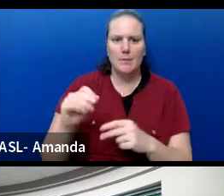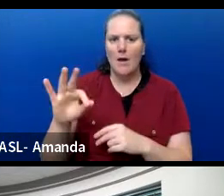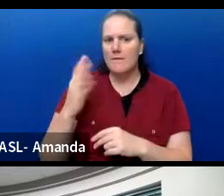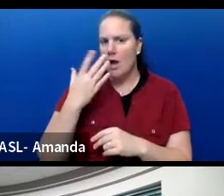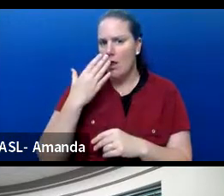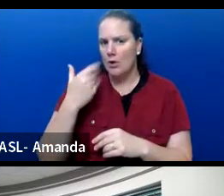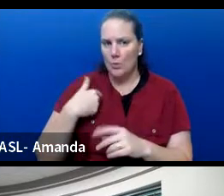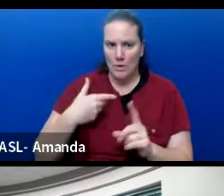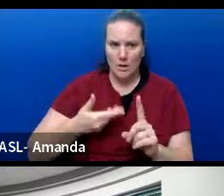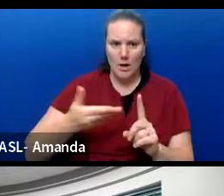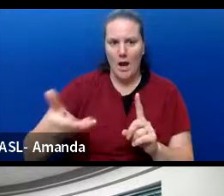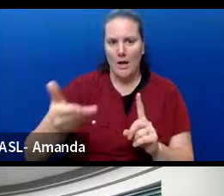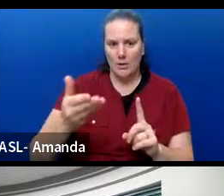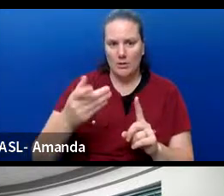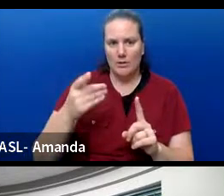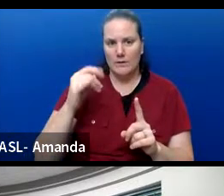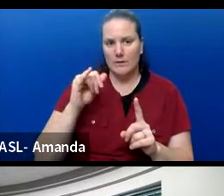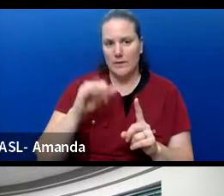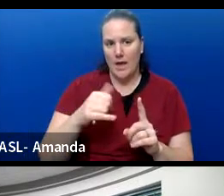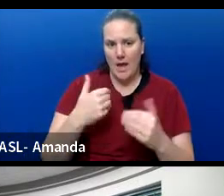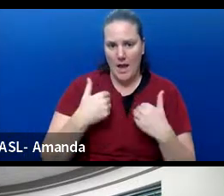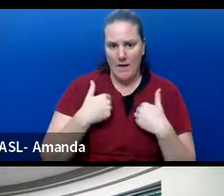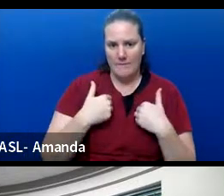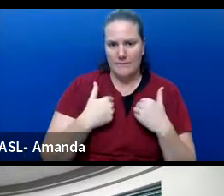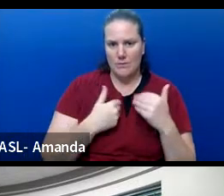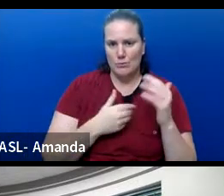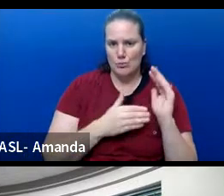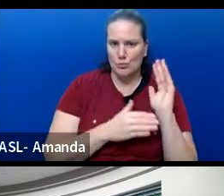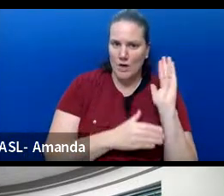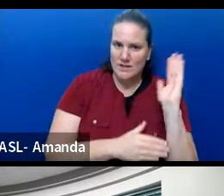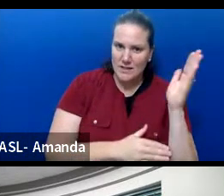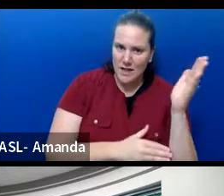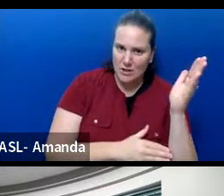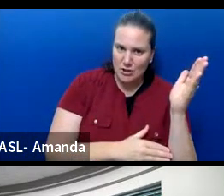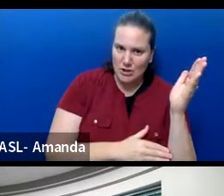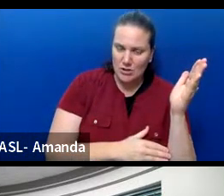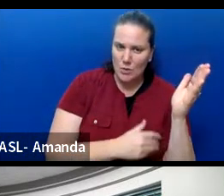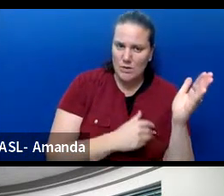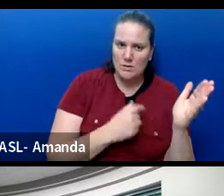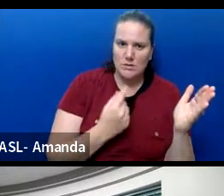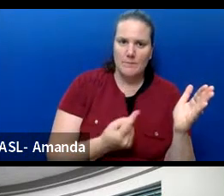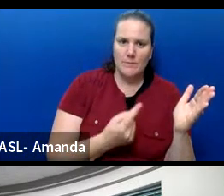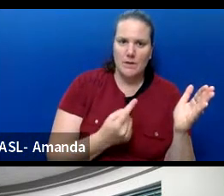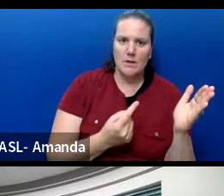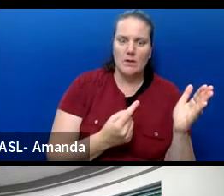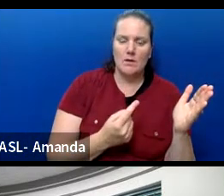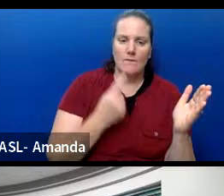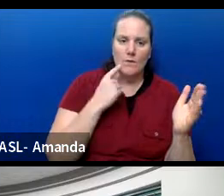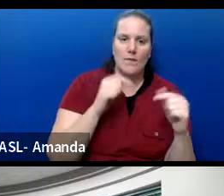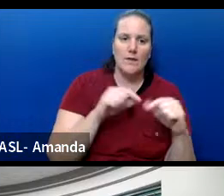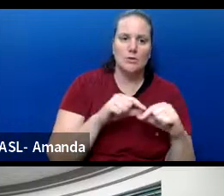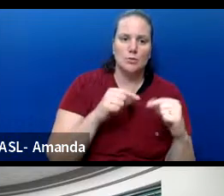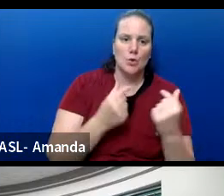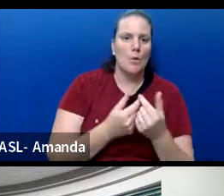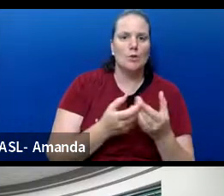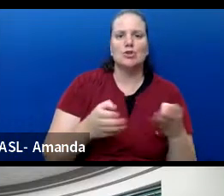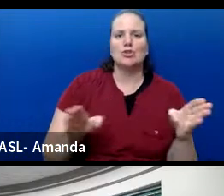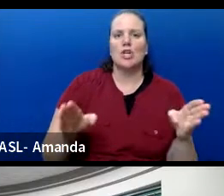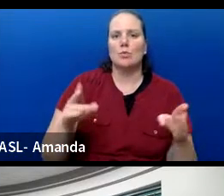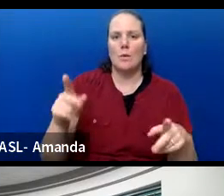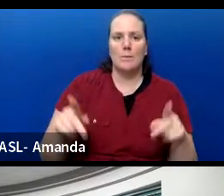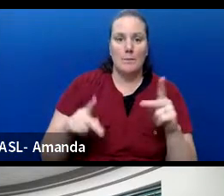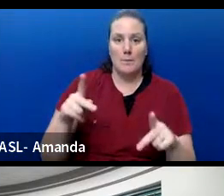there a visual representation on a website or somewhere that we can either to this group or for the general public for them to